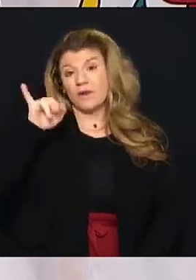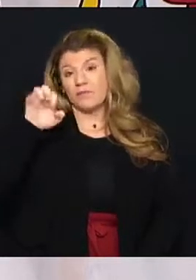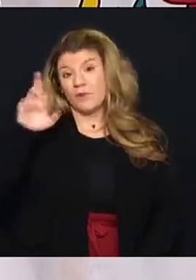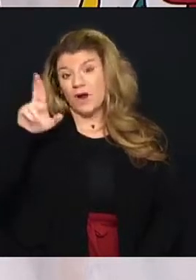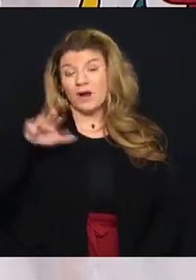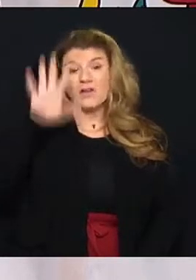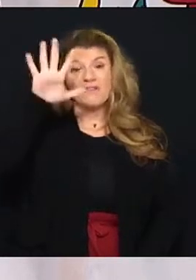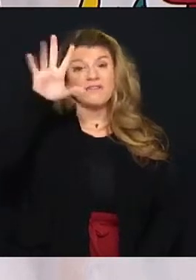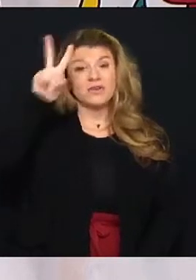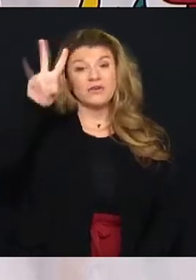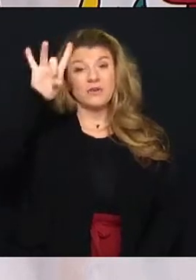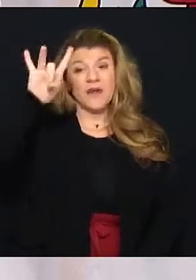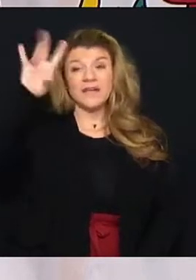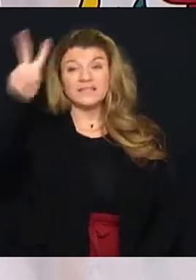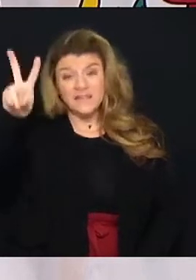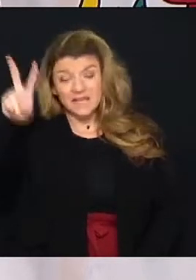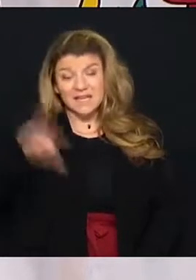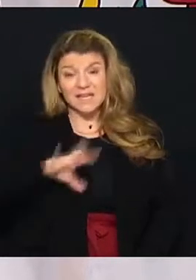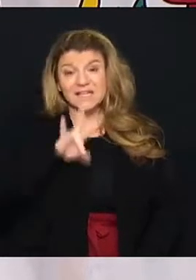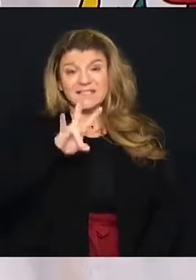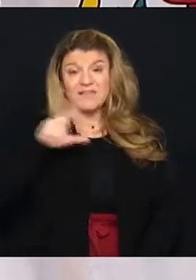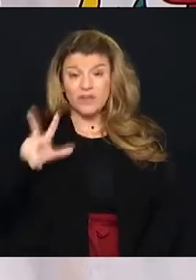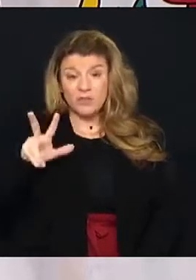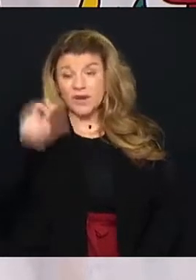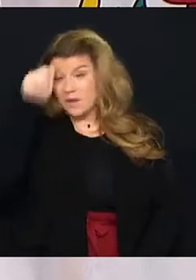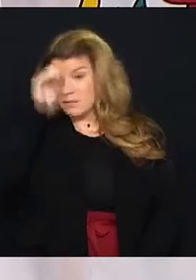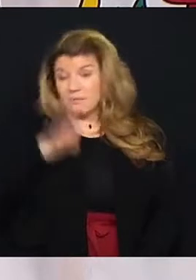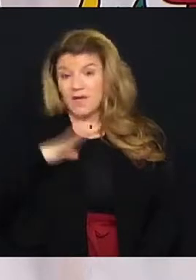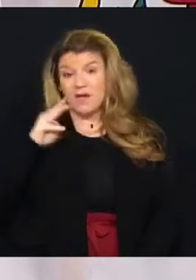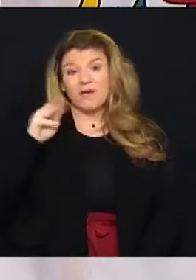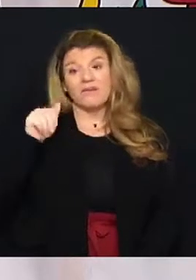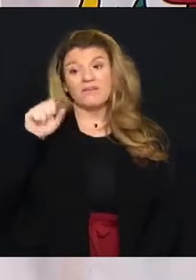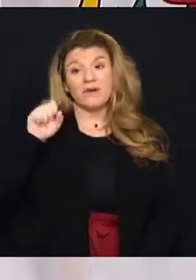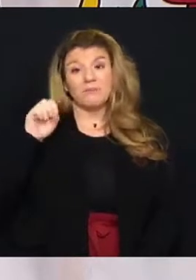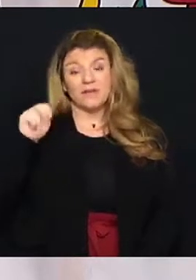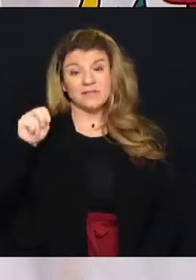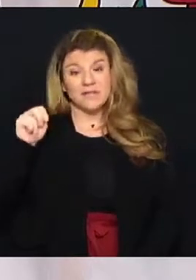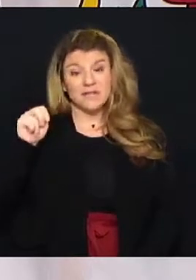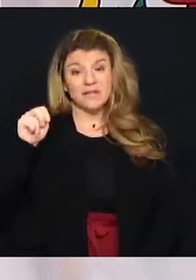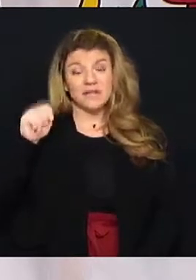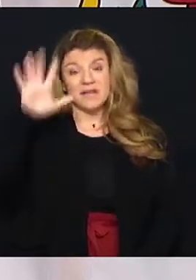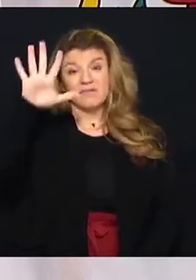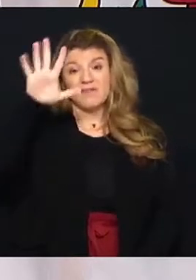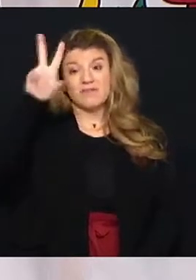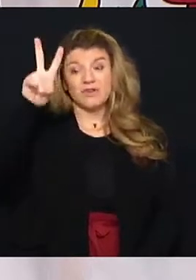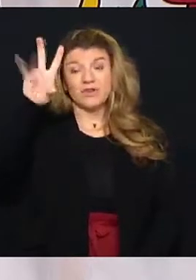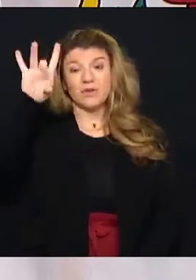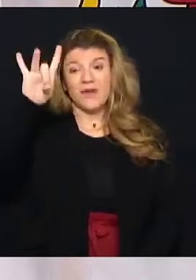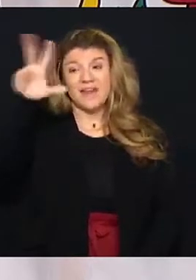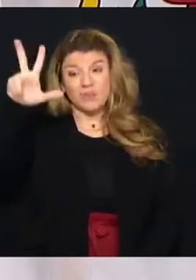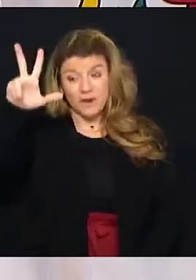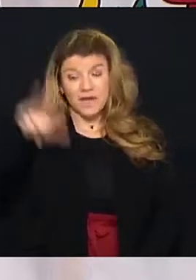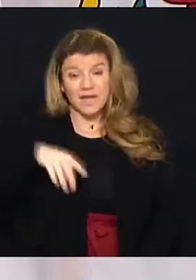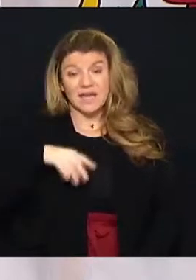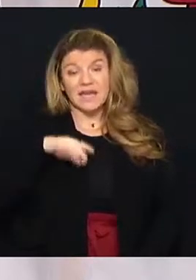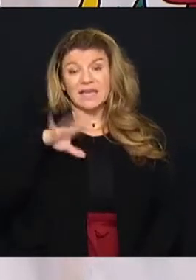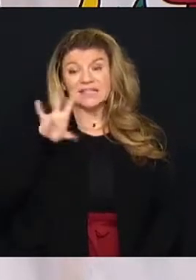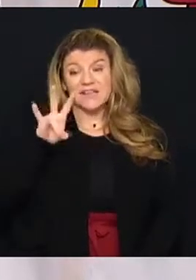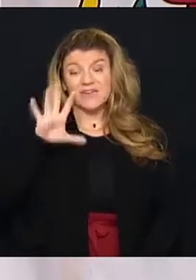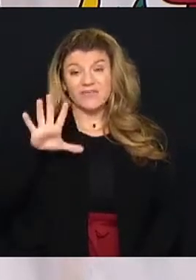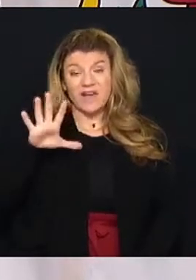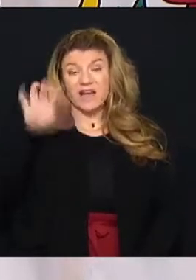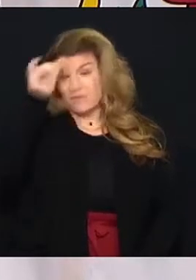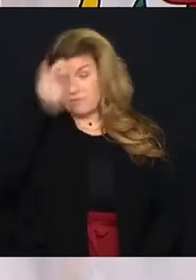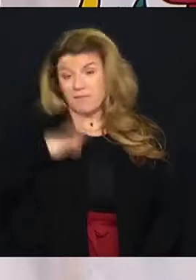The 5,282nd death of a 73-year-old male from Mason County. The 5,283rd death of a